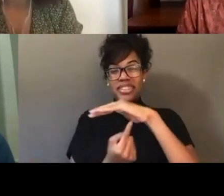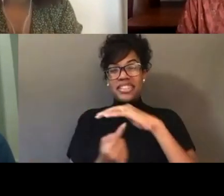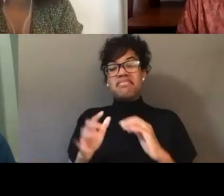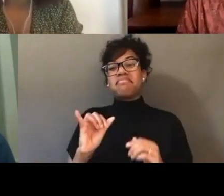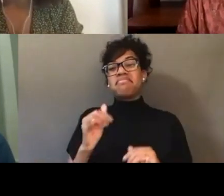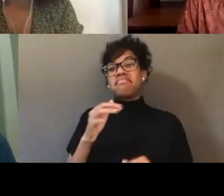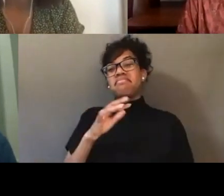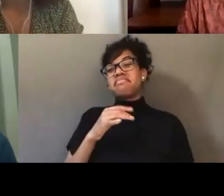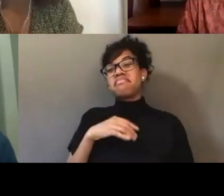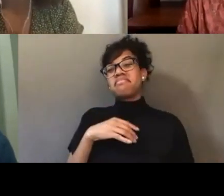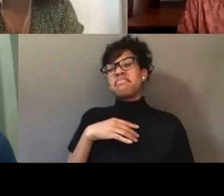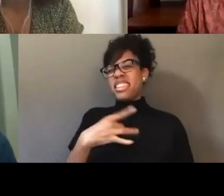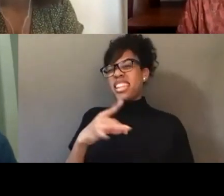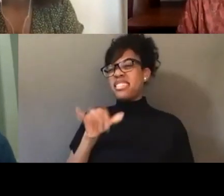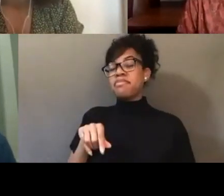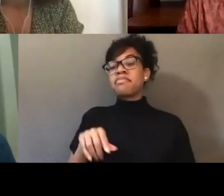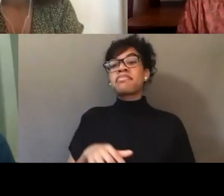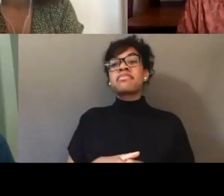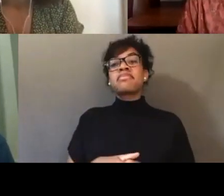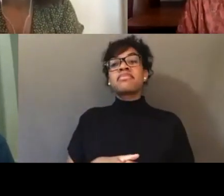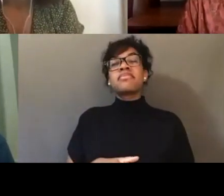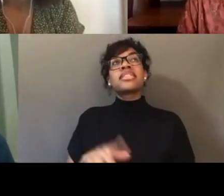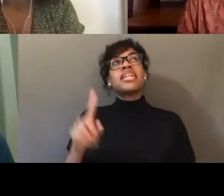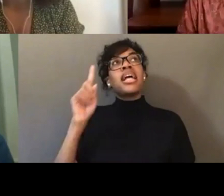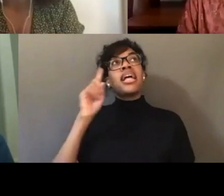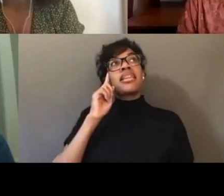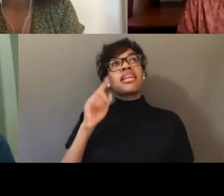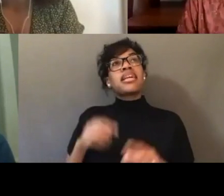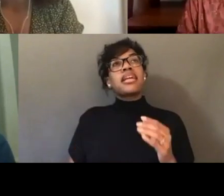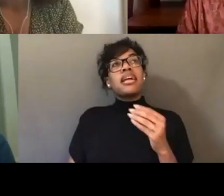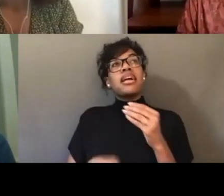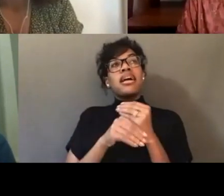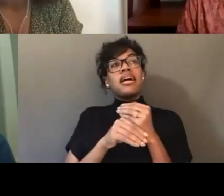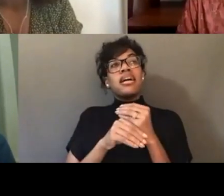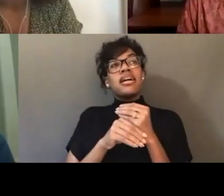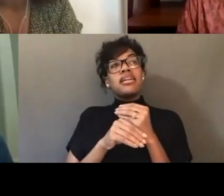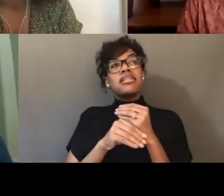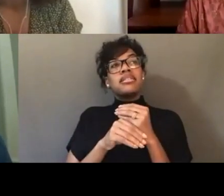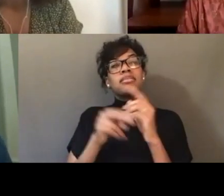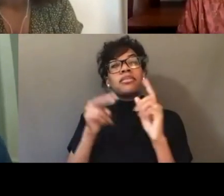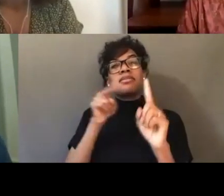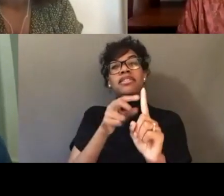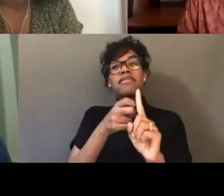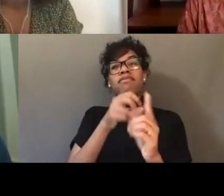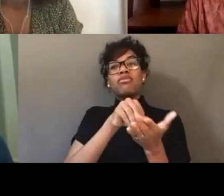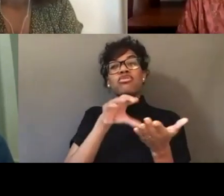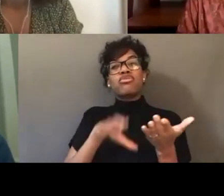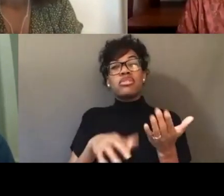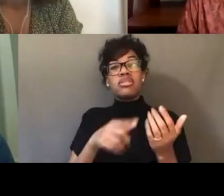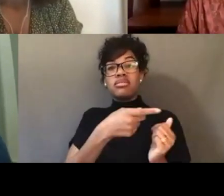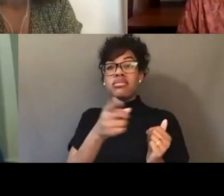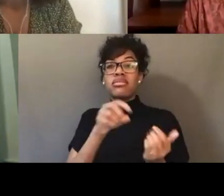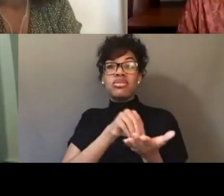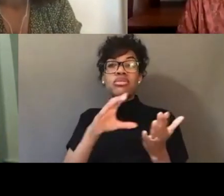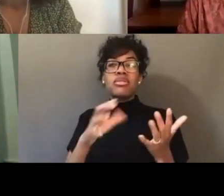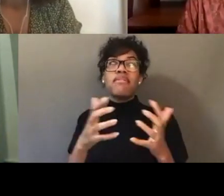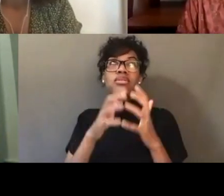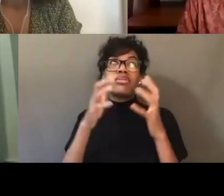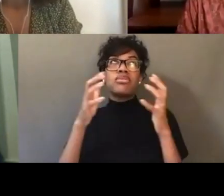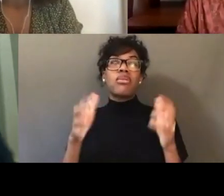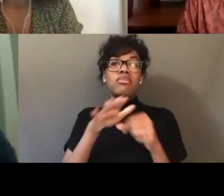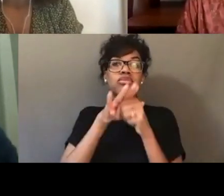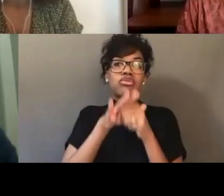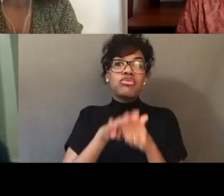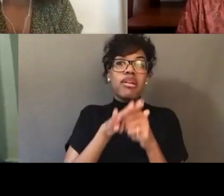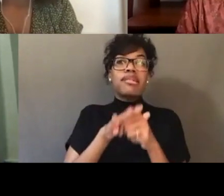also wrestling with tremendous levels of stress and anxiety in this time right now. And I actually, and that's frankly,